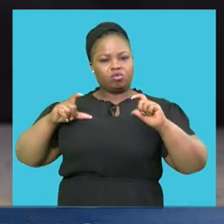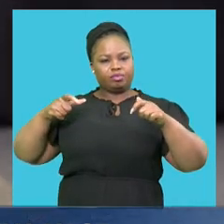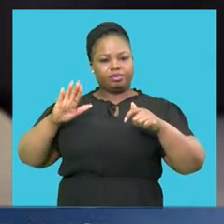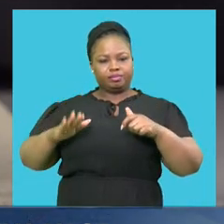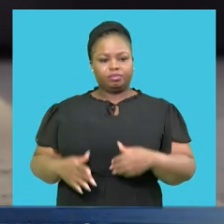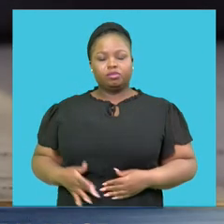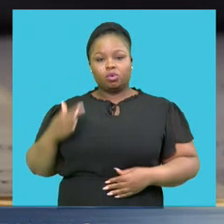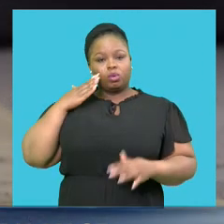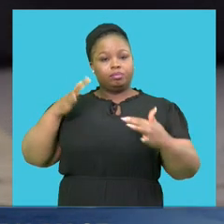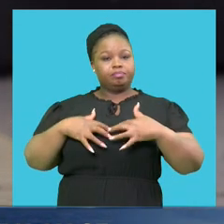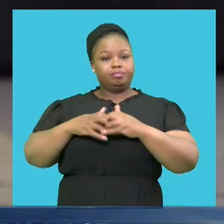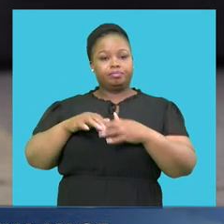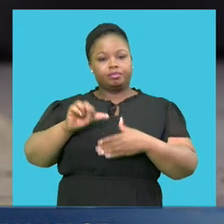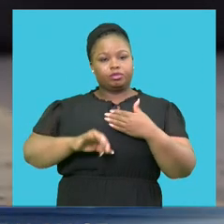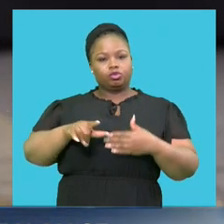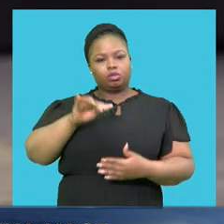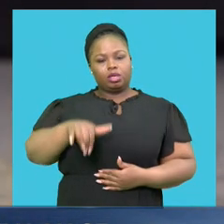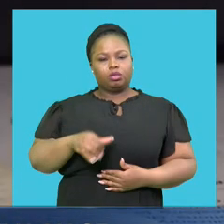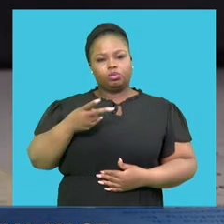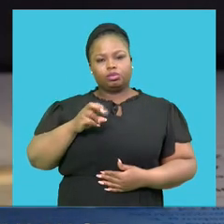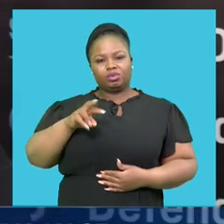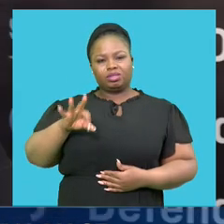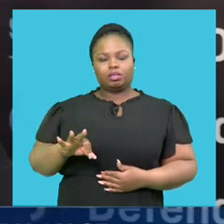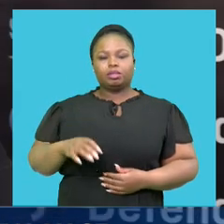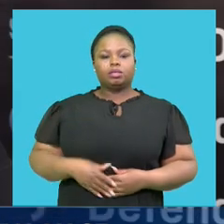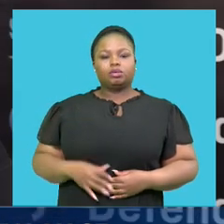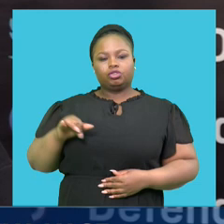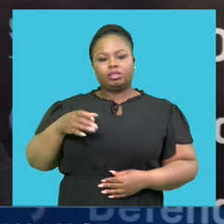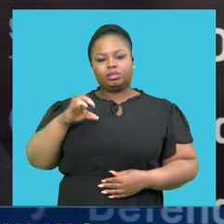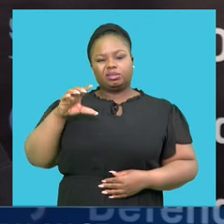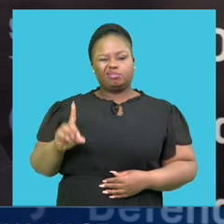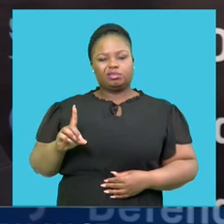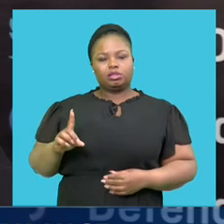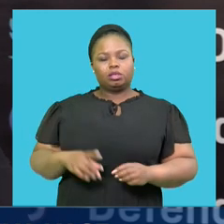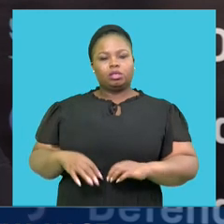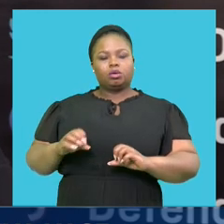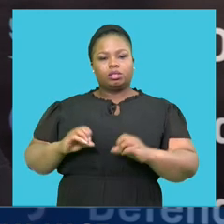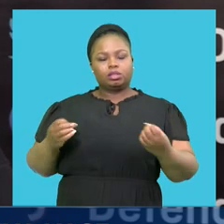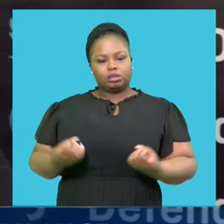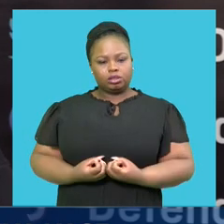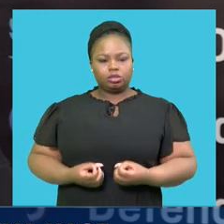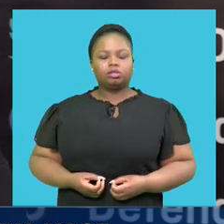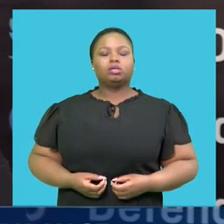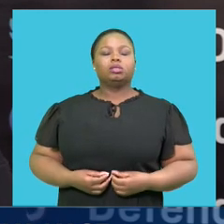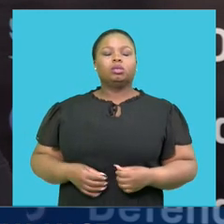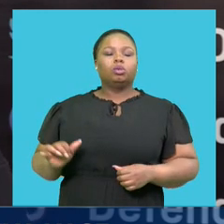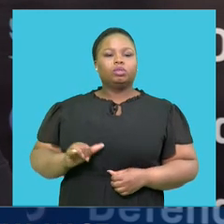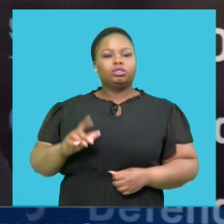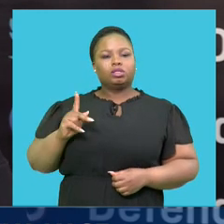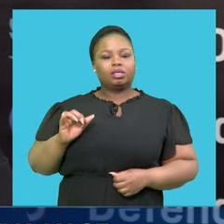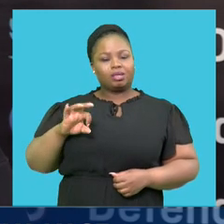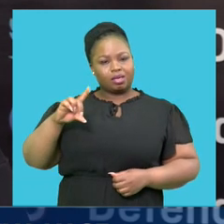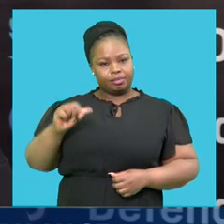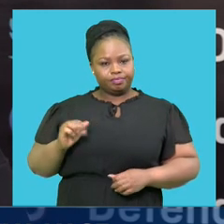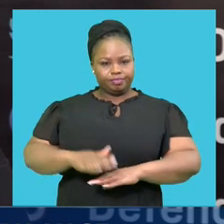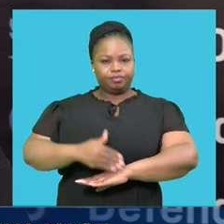Since its establishment in July 2023, the JCA and its convening organizations, namely the Ahmed Kathrada Foundation,